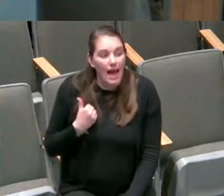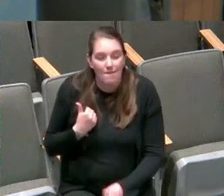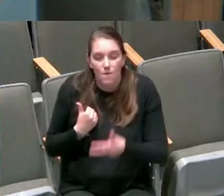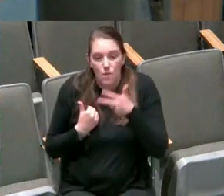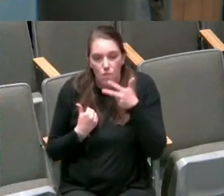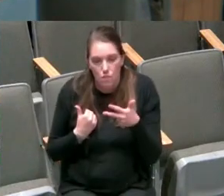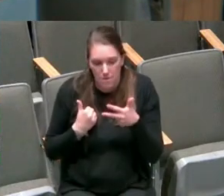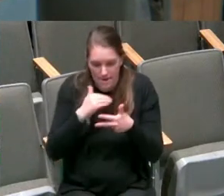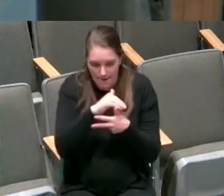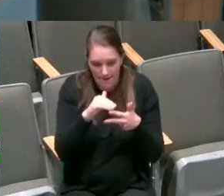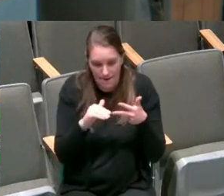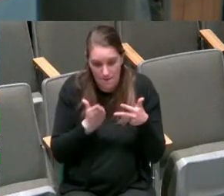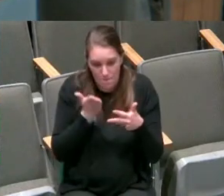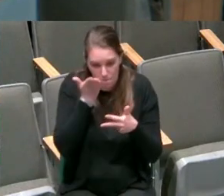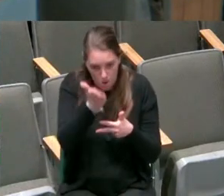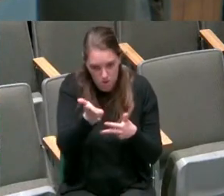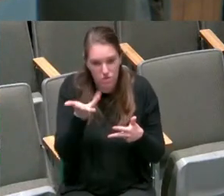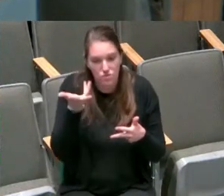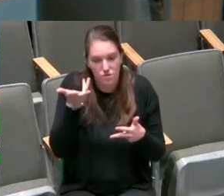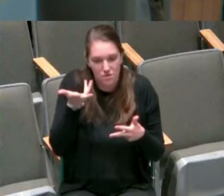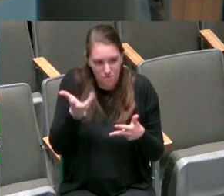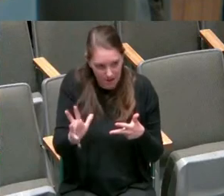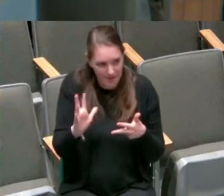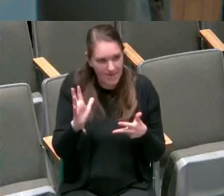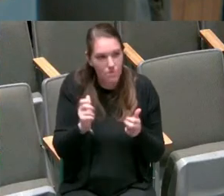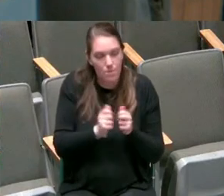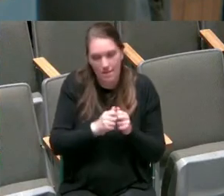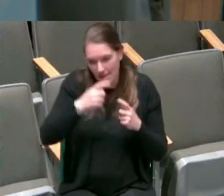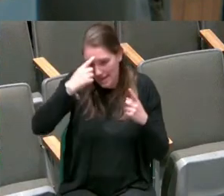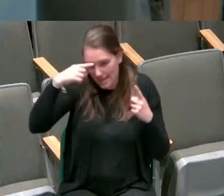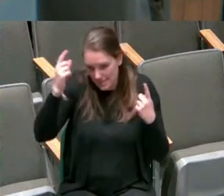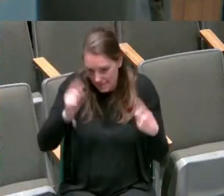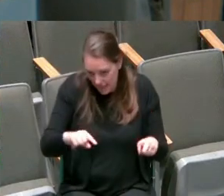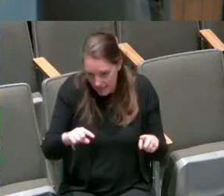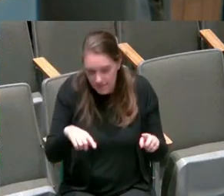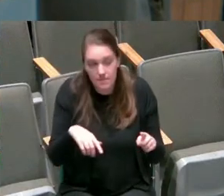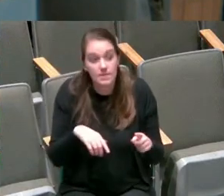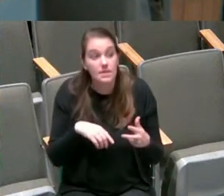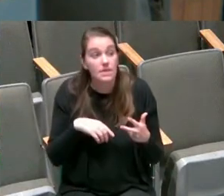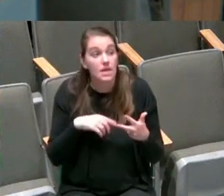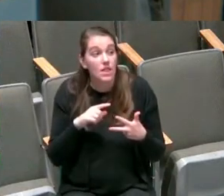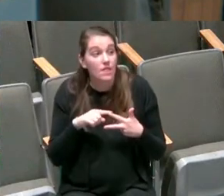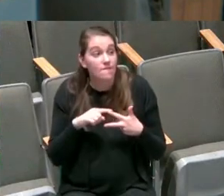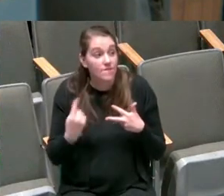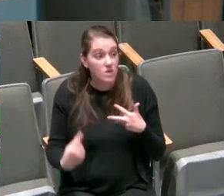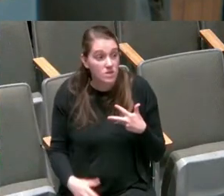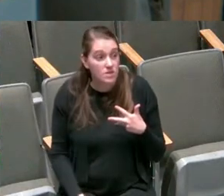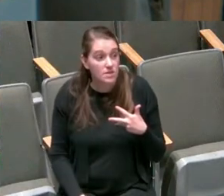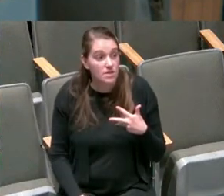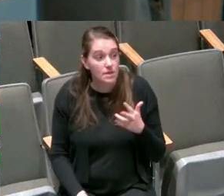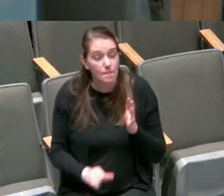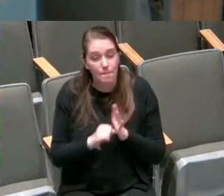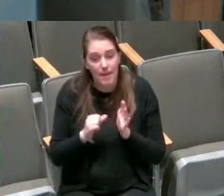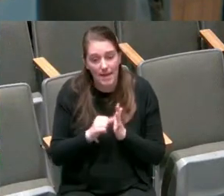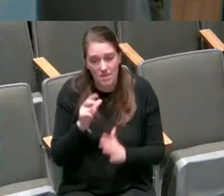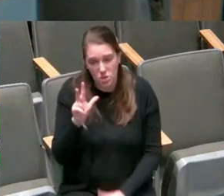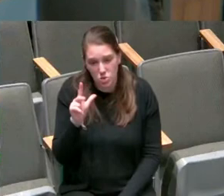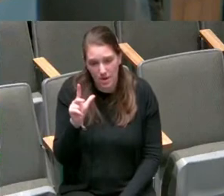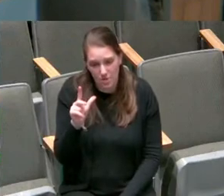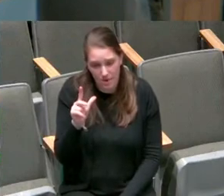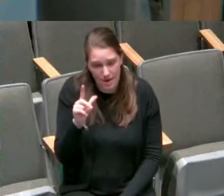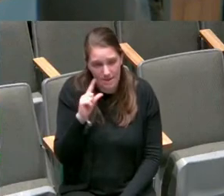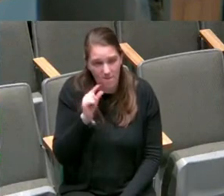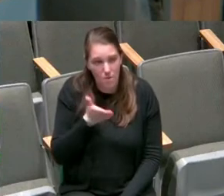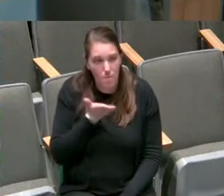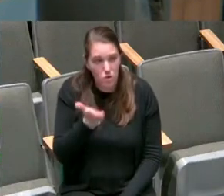one of which we already did with the consent so the first motion which is uh on page 23 of the motions